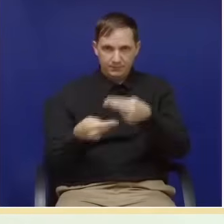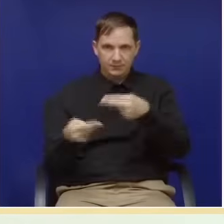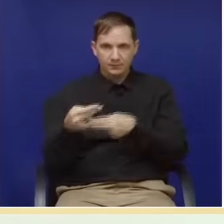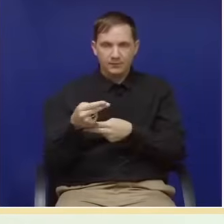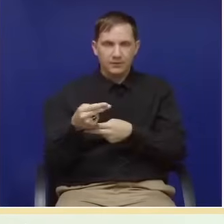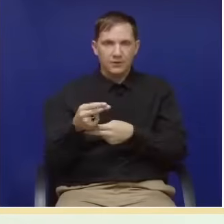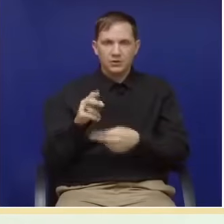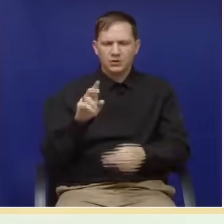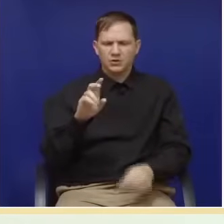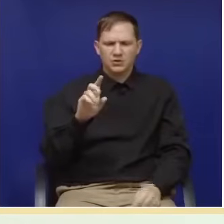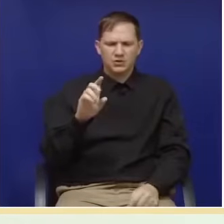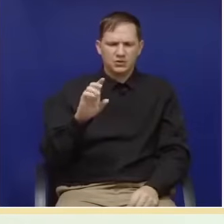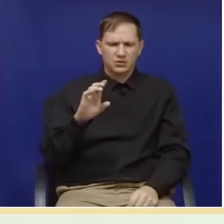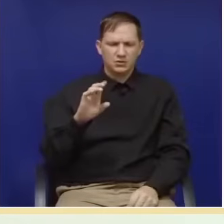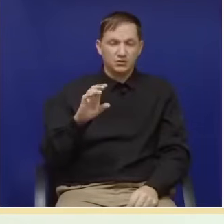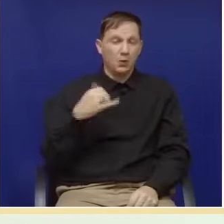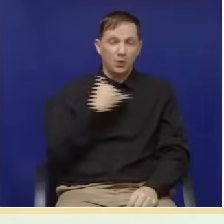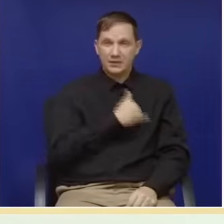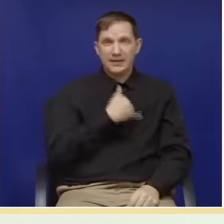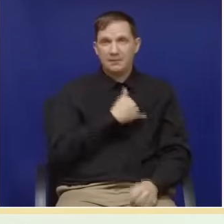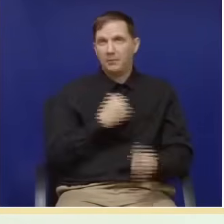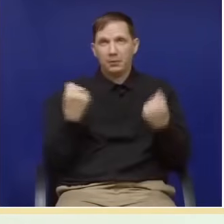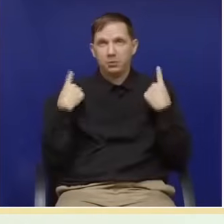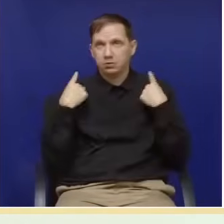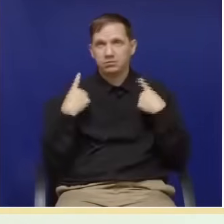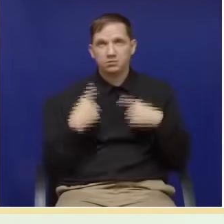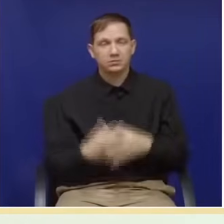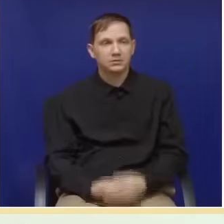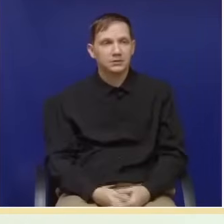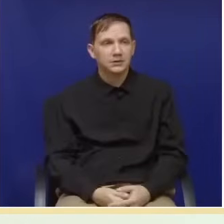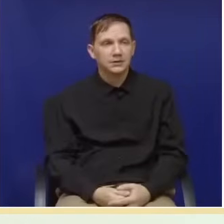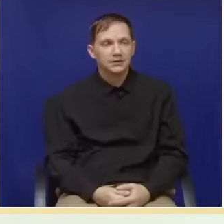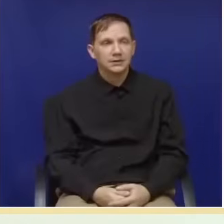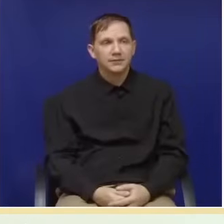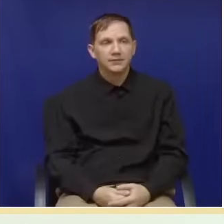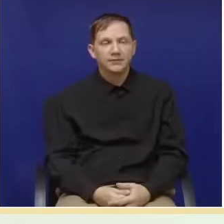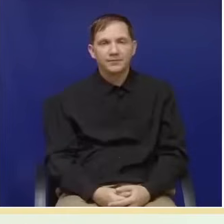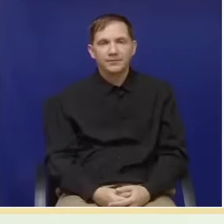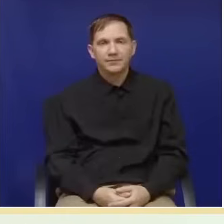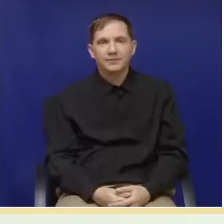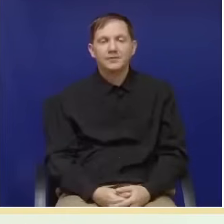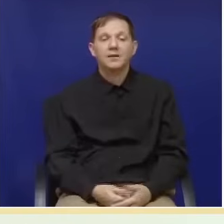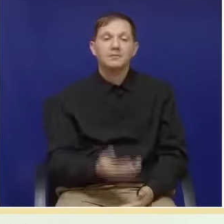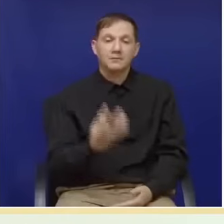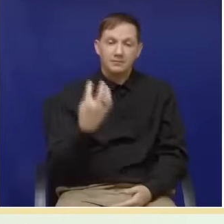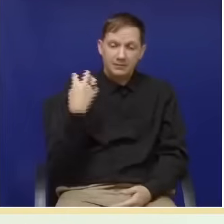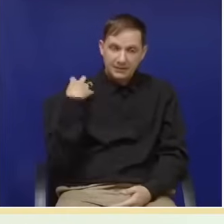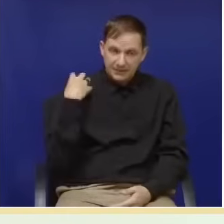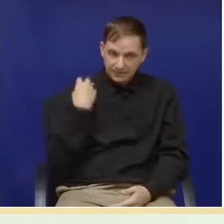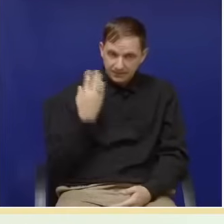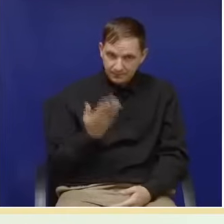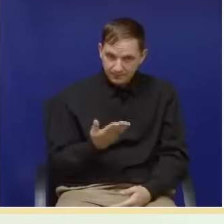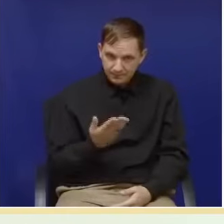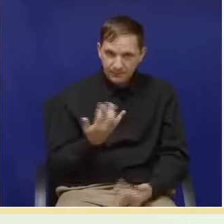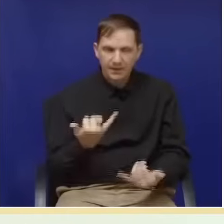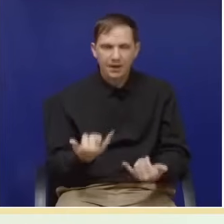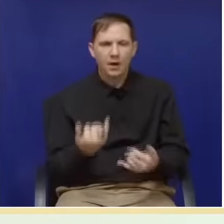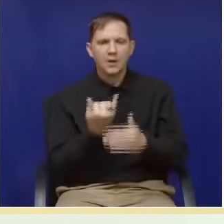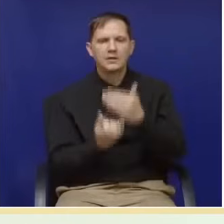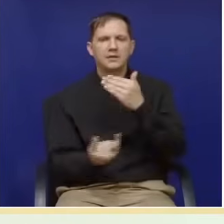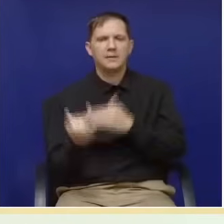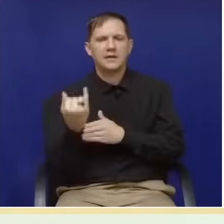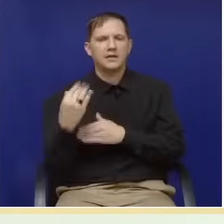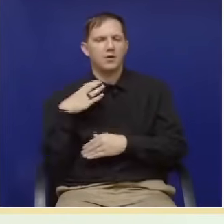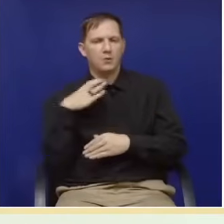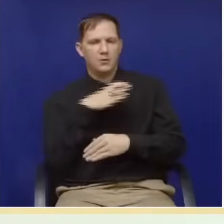Joteti. Thank you very much. Now, Minister, given that there is an independent